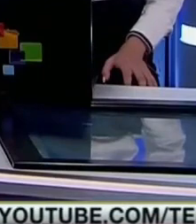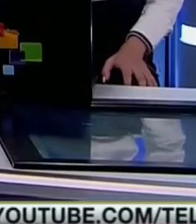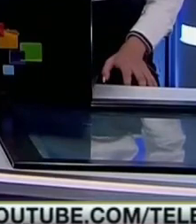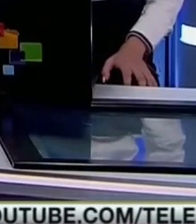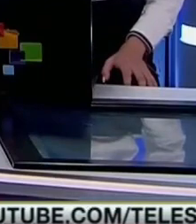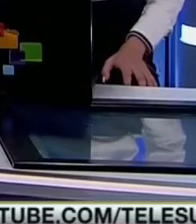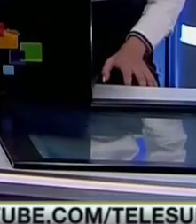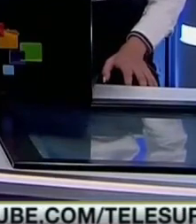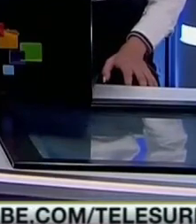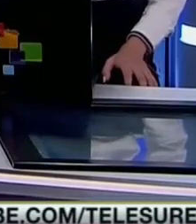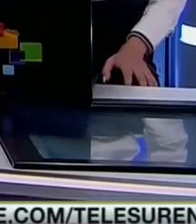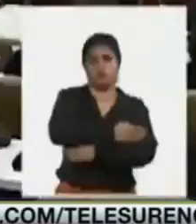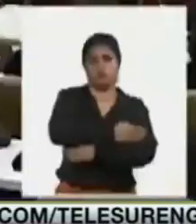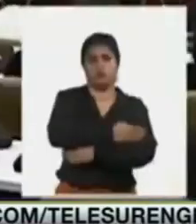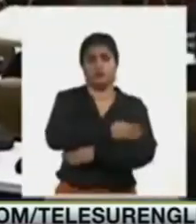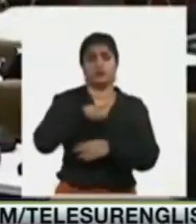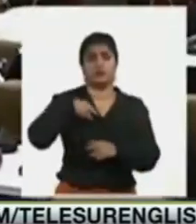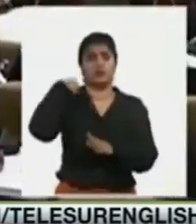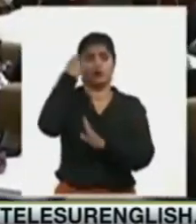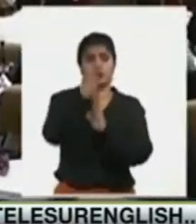to achieve its ambitions.